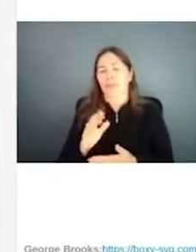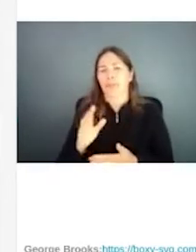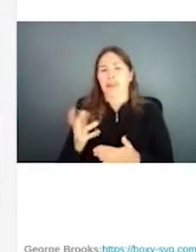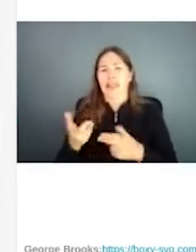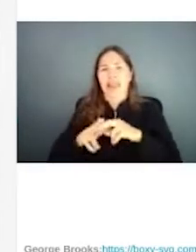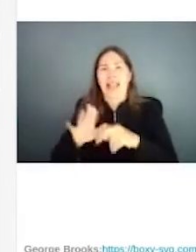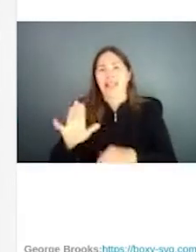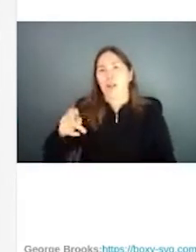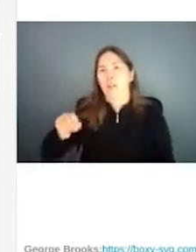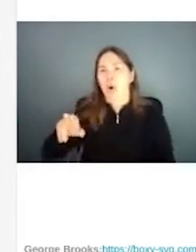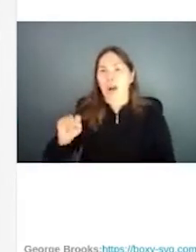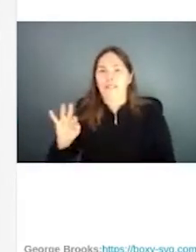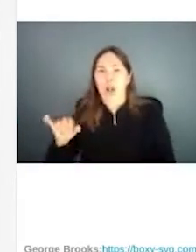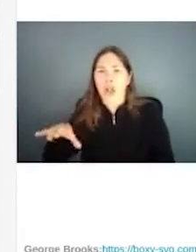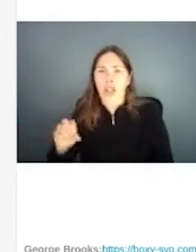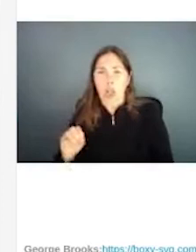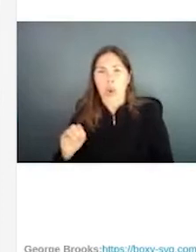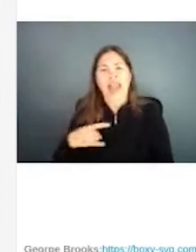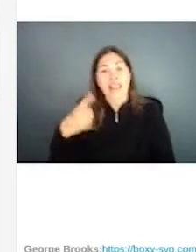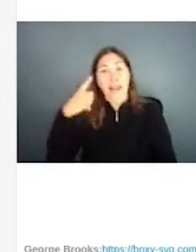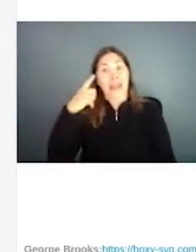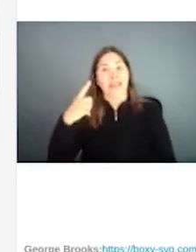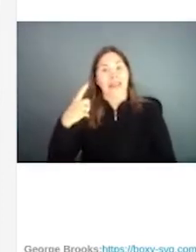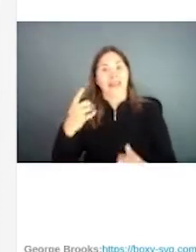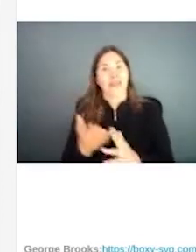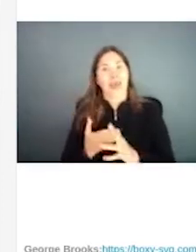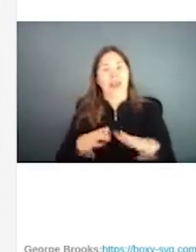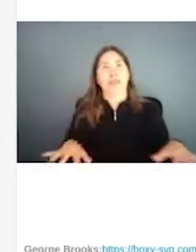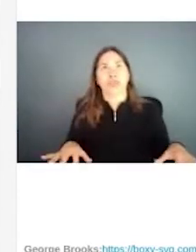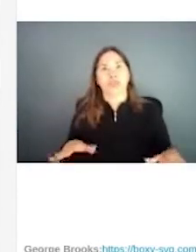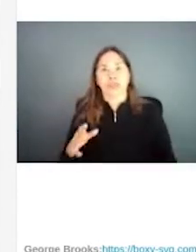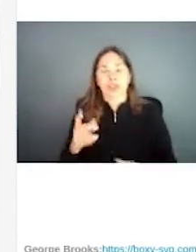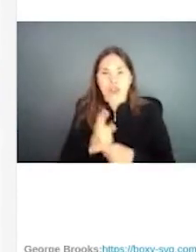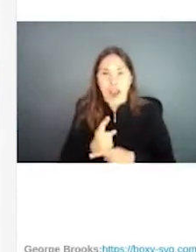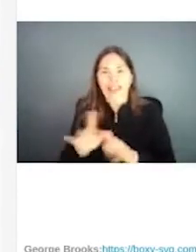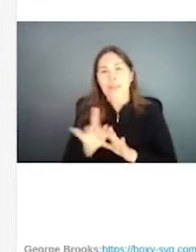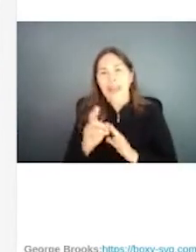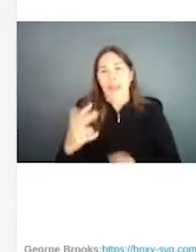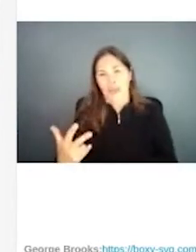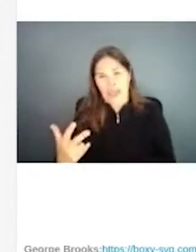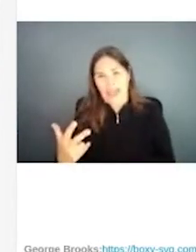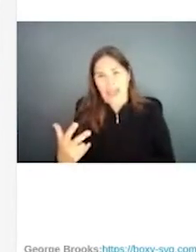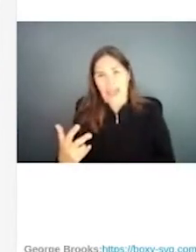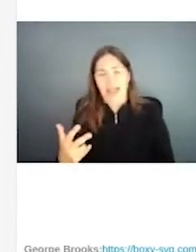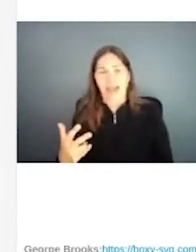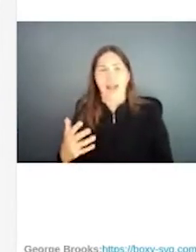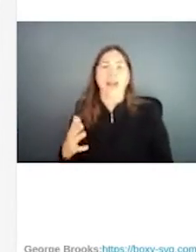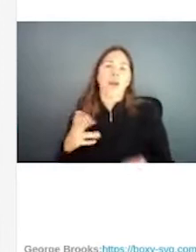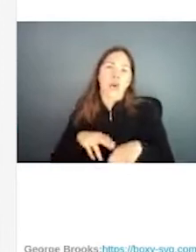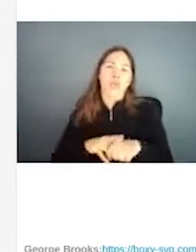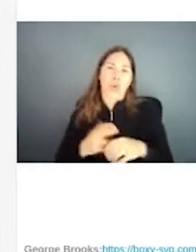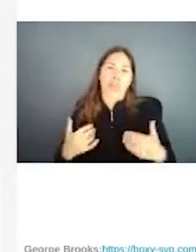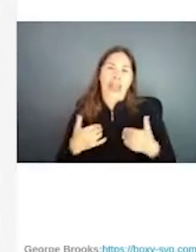portfolio. So as a mental break, right, pick 3 of these. And then, of course, I